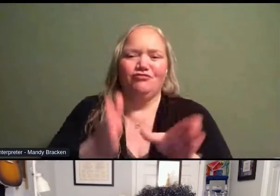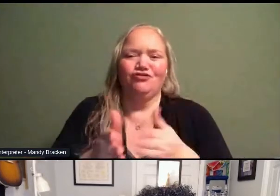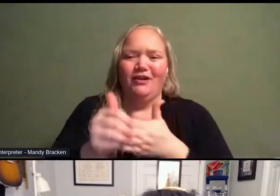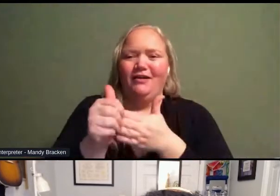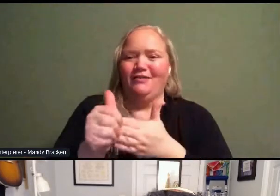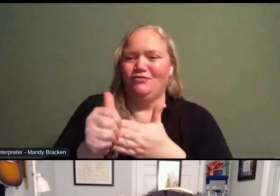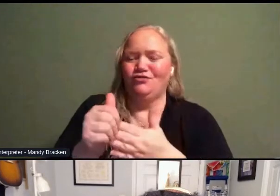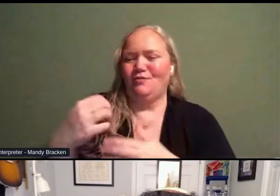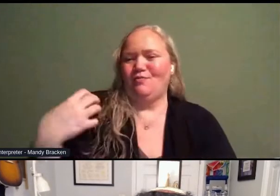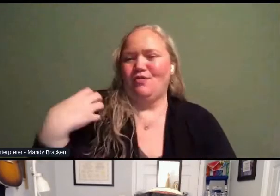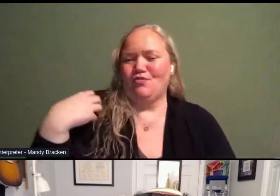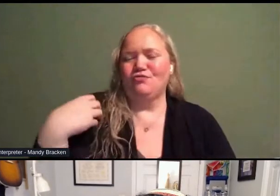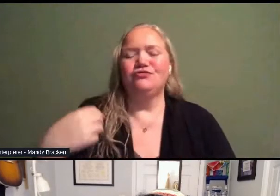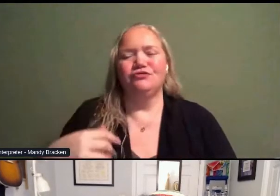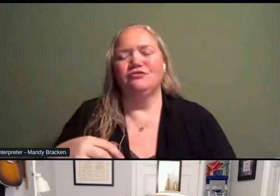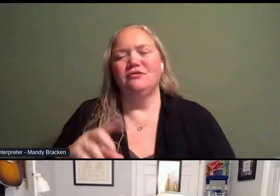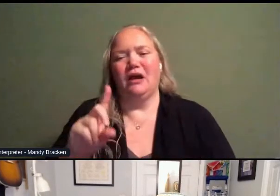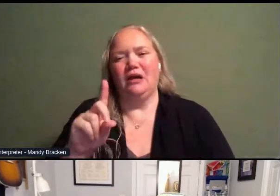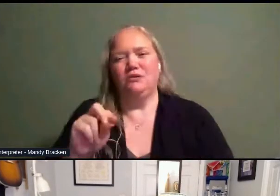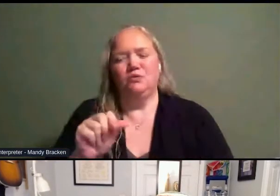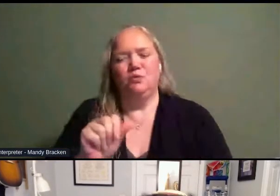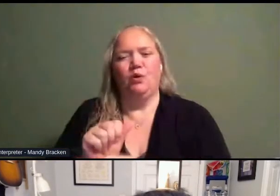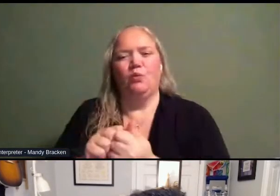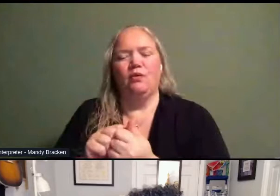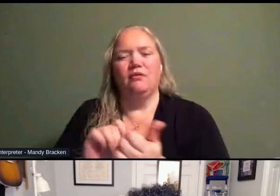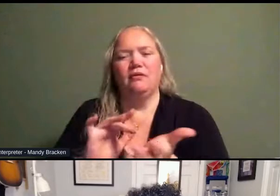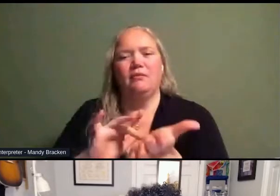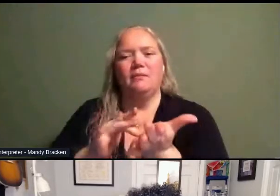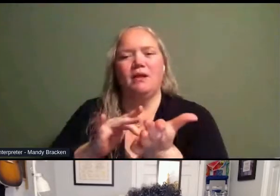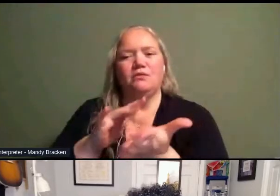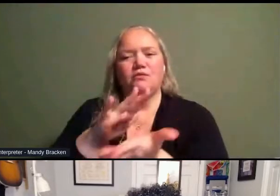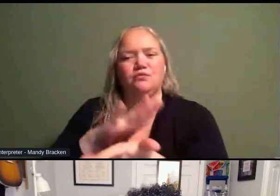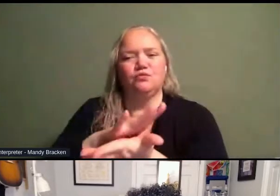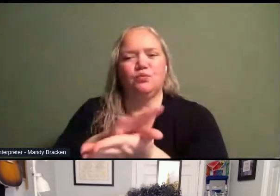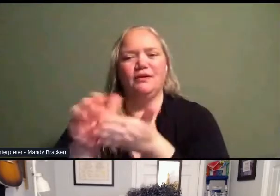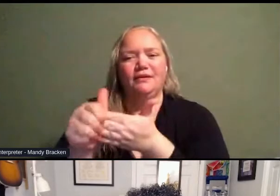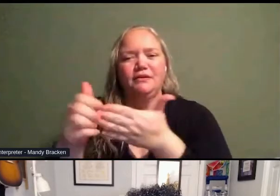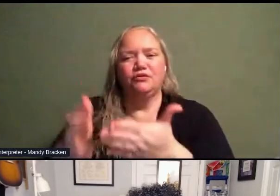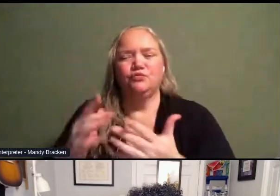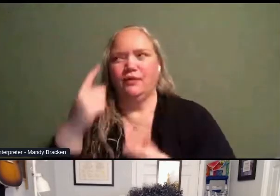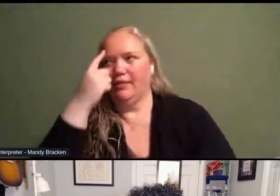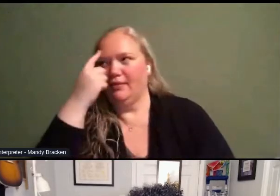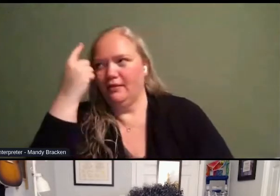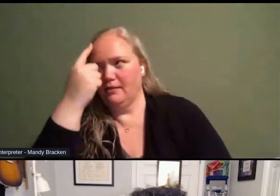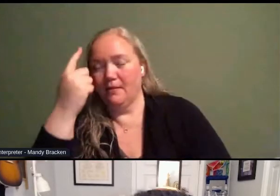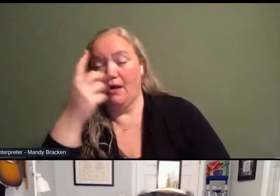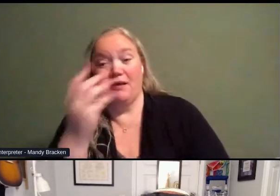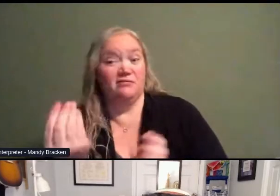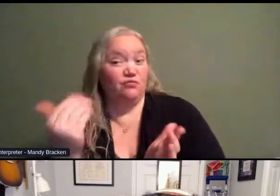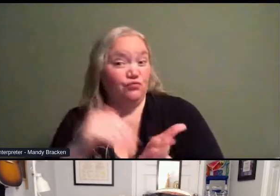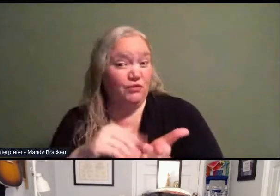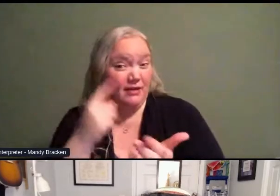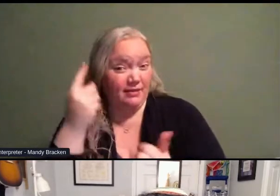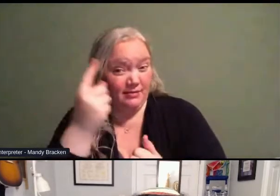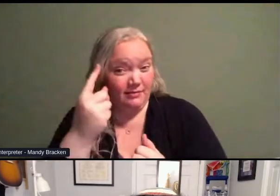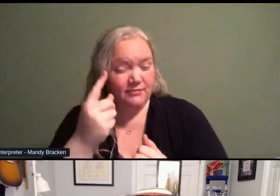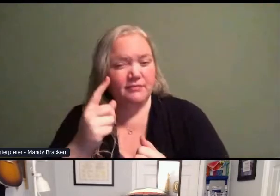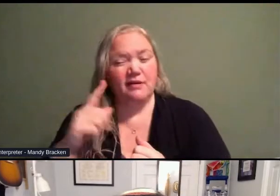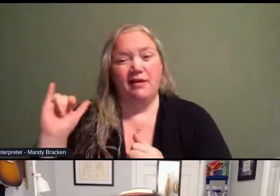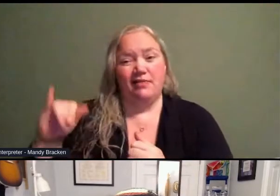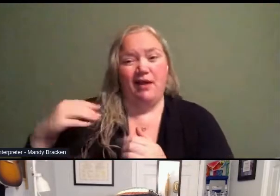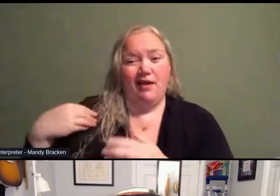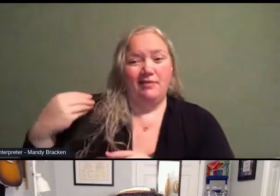medical school leaders think and rethink about how the legacy of racism impacts medical